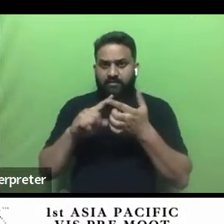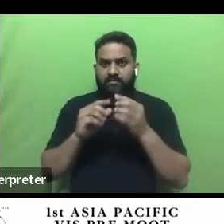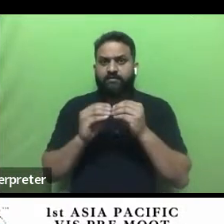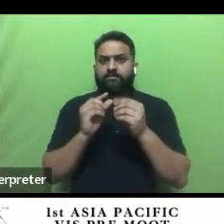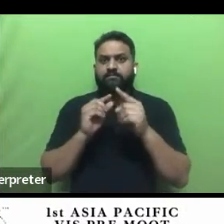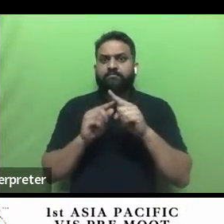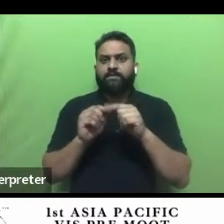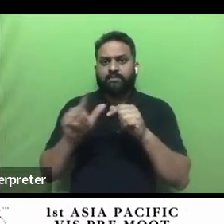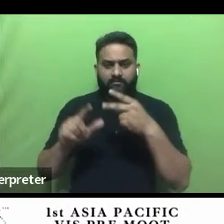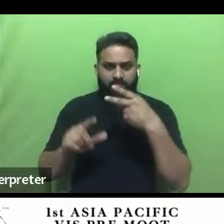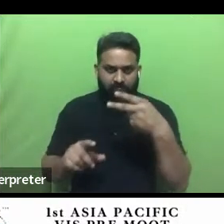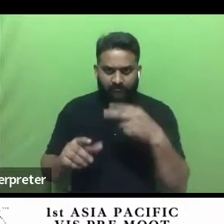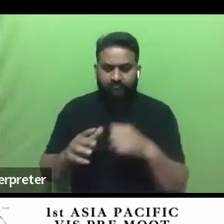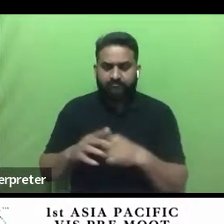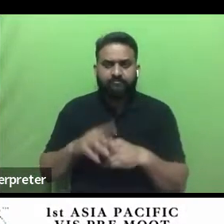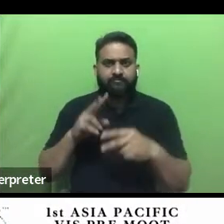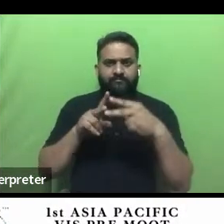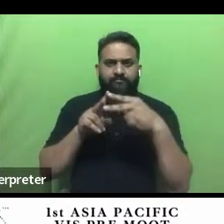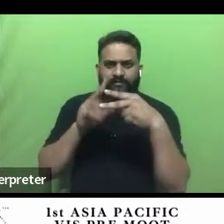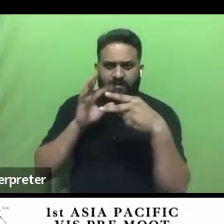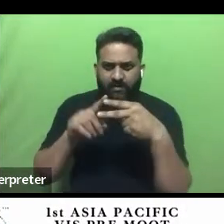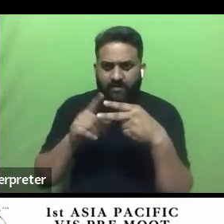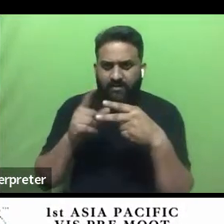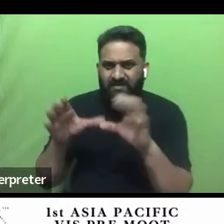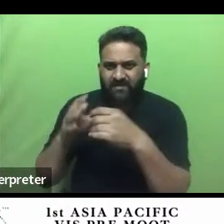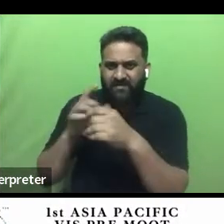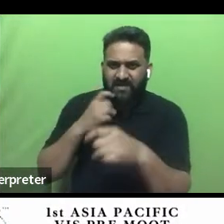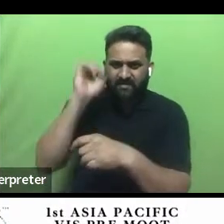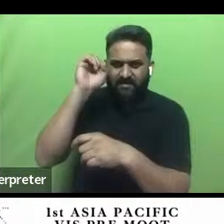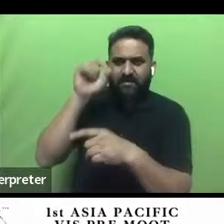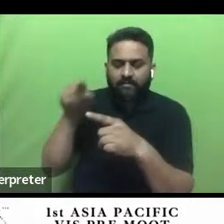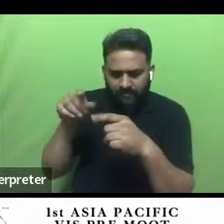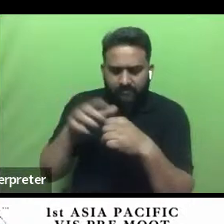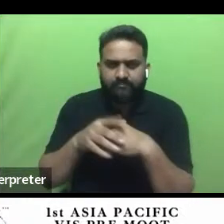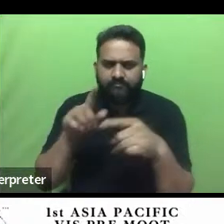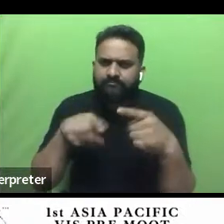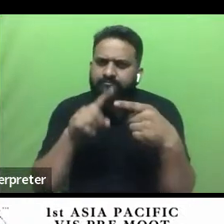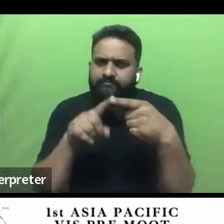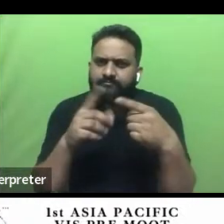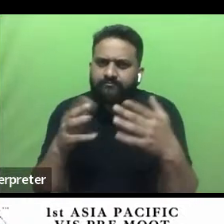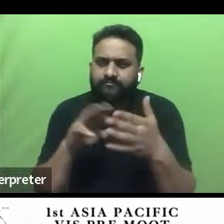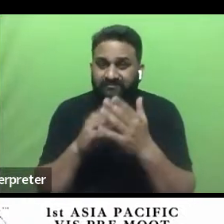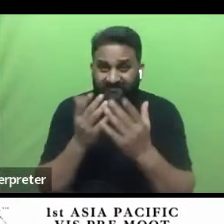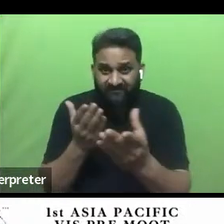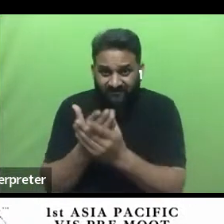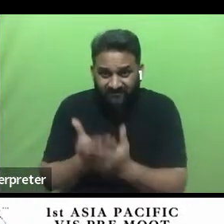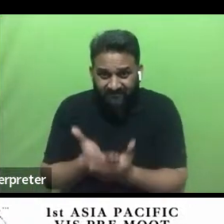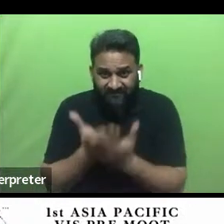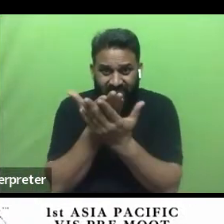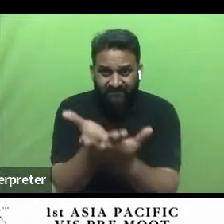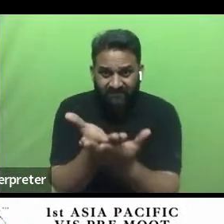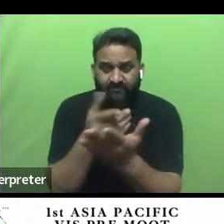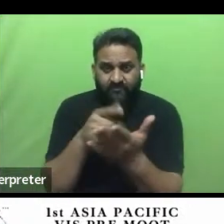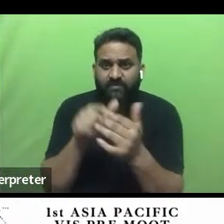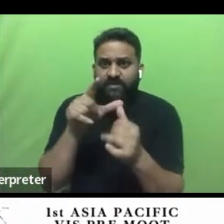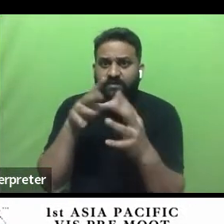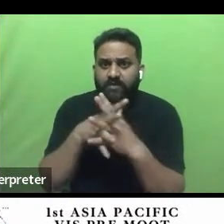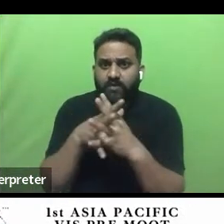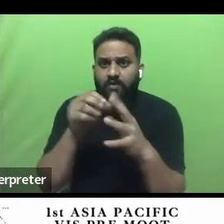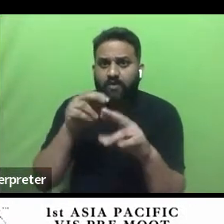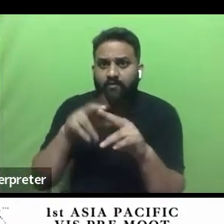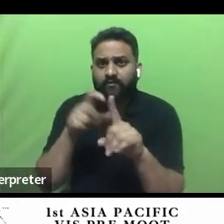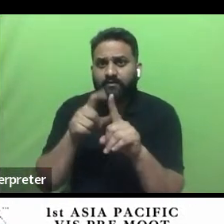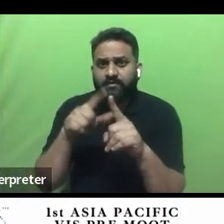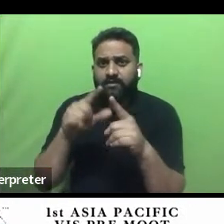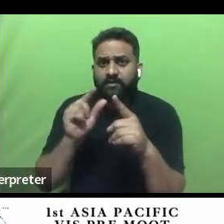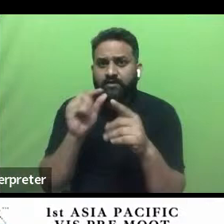submissions made by the opposing counsel. First is with respect to the submission that the law of Danubia should be chosen